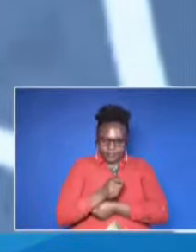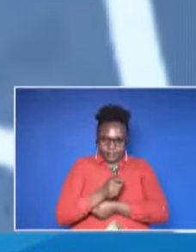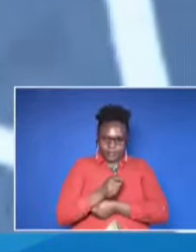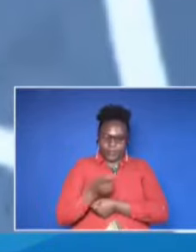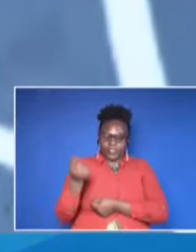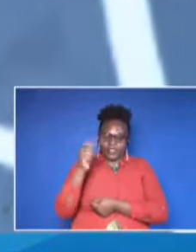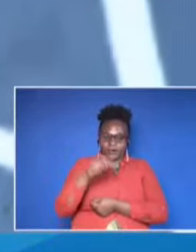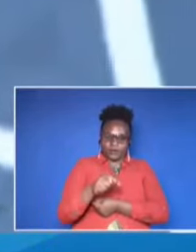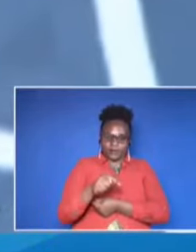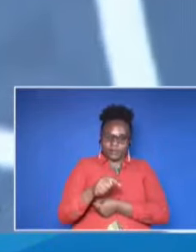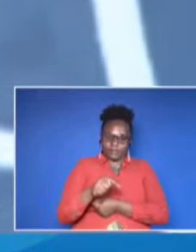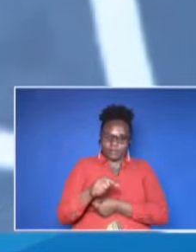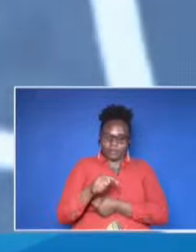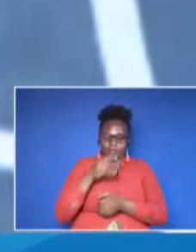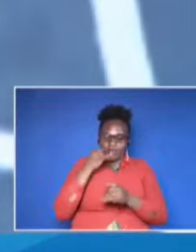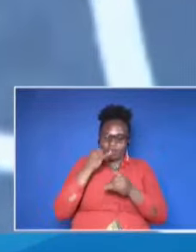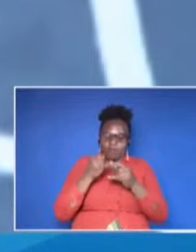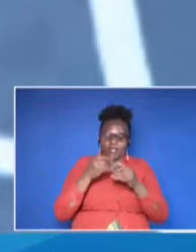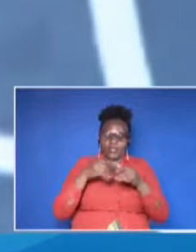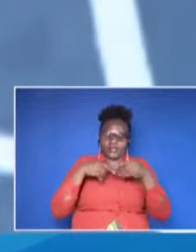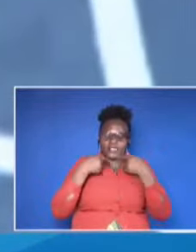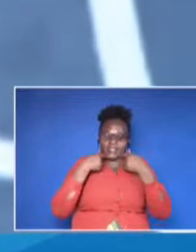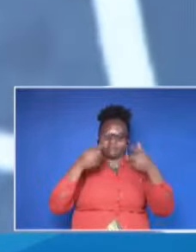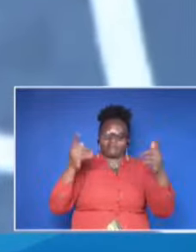to come here and give her